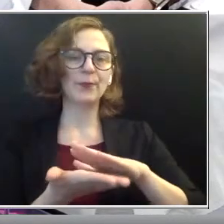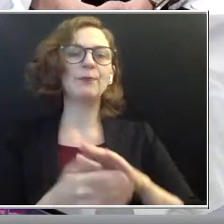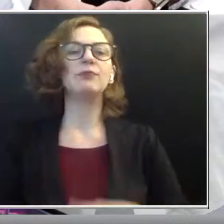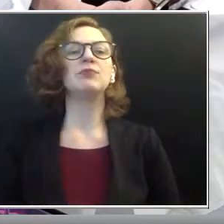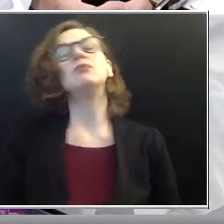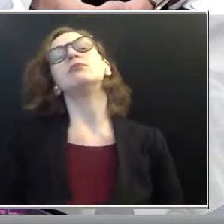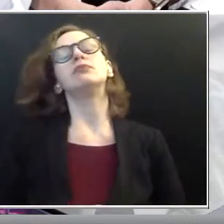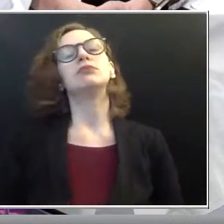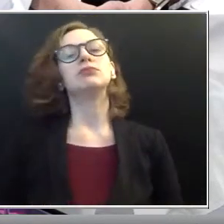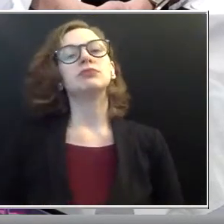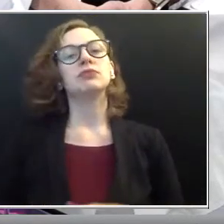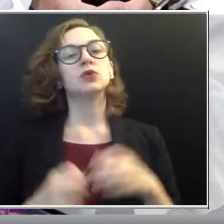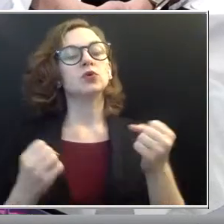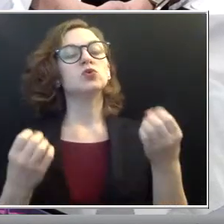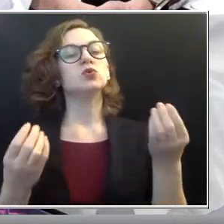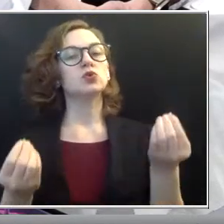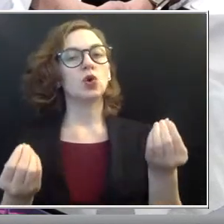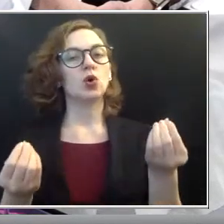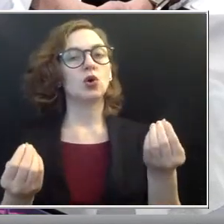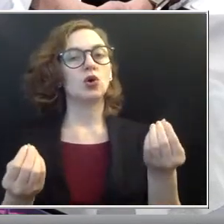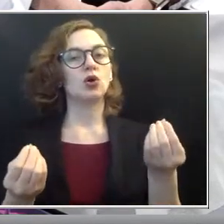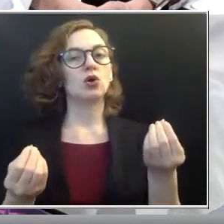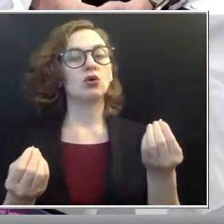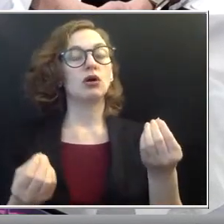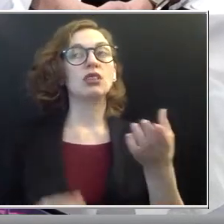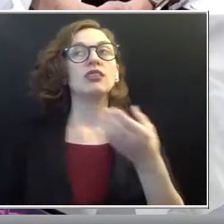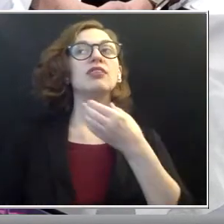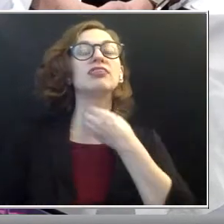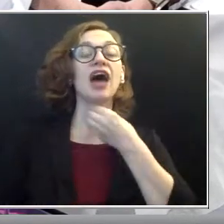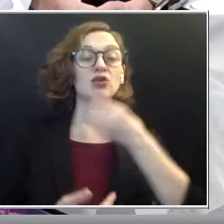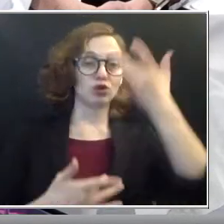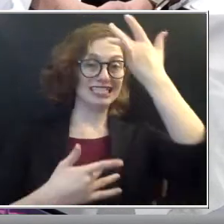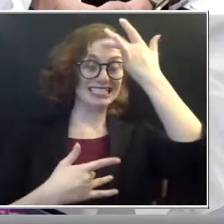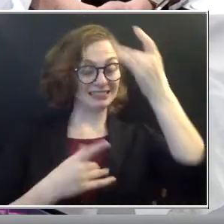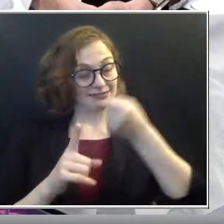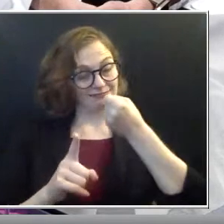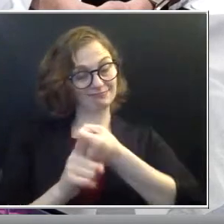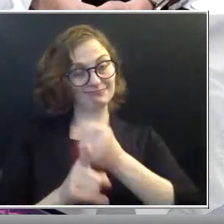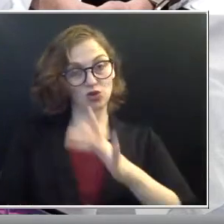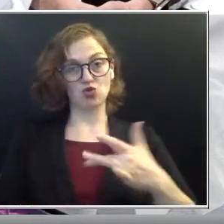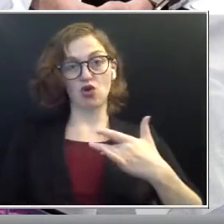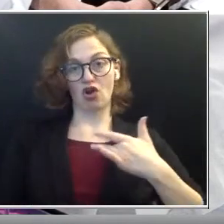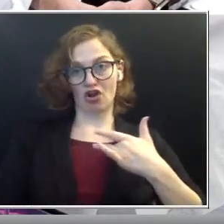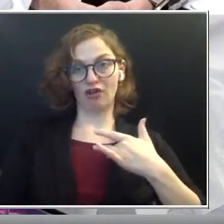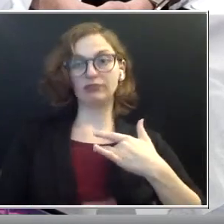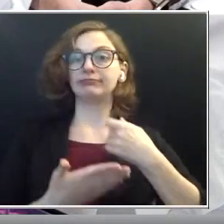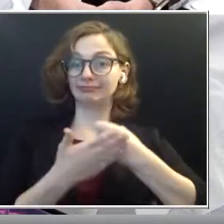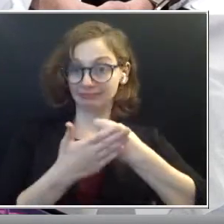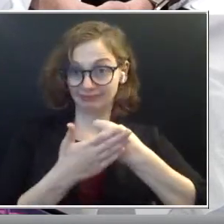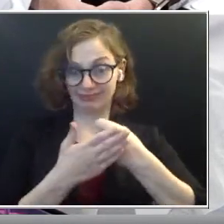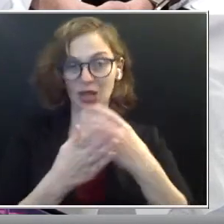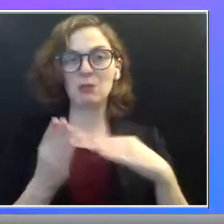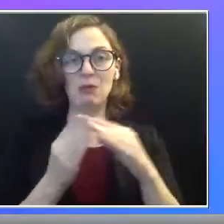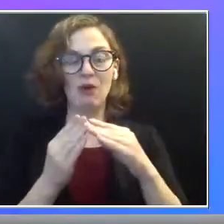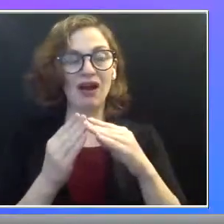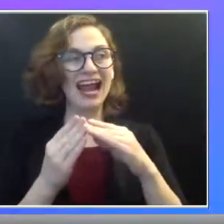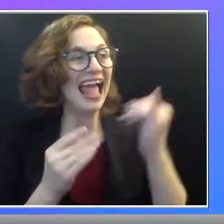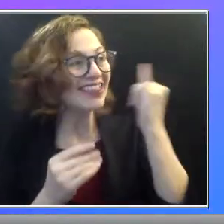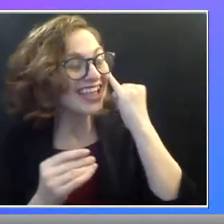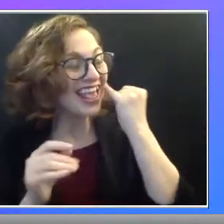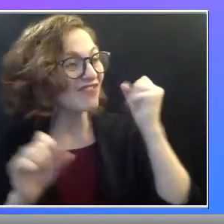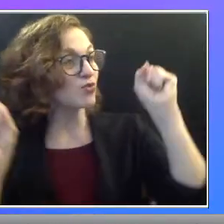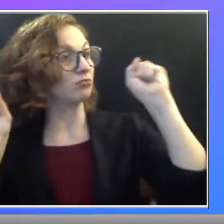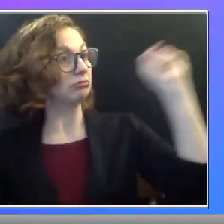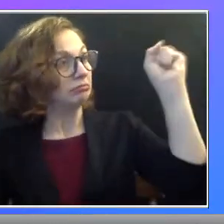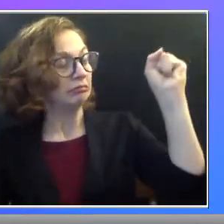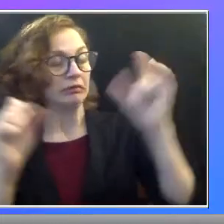from thyroid disease and then add on the stimulation of exercise, that may be just what's needed to tip you over into